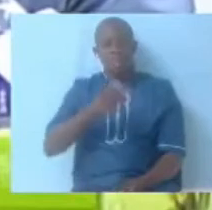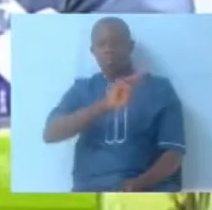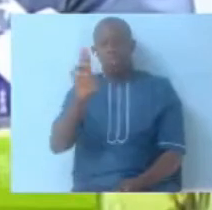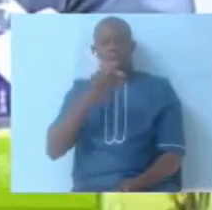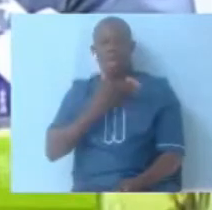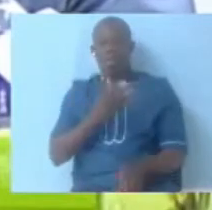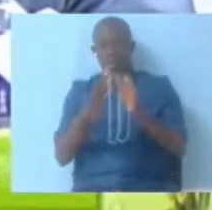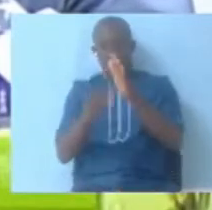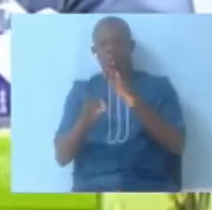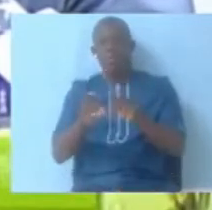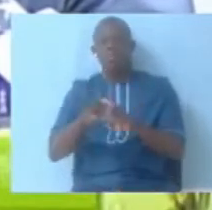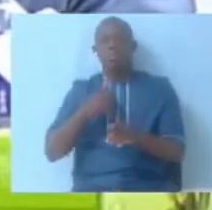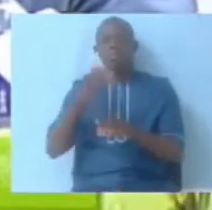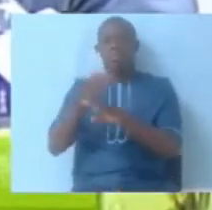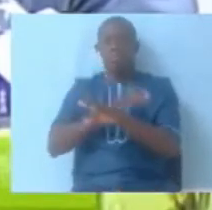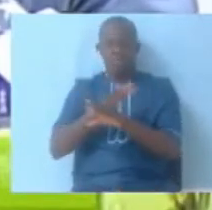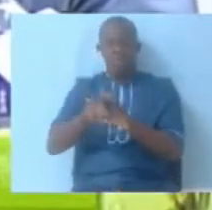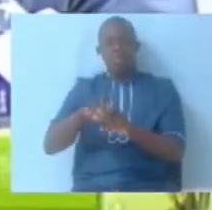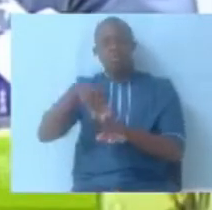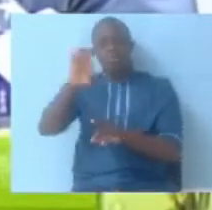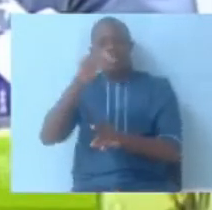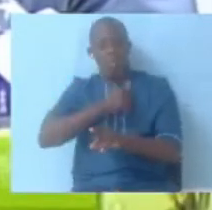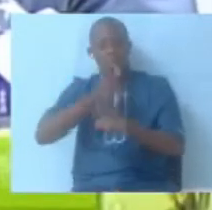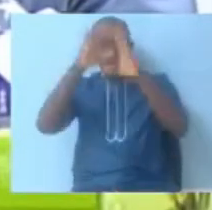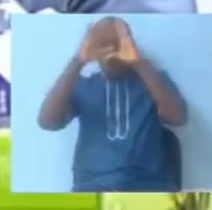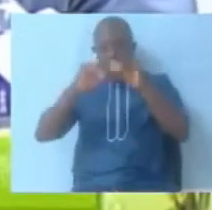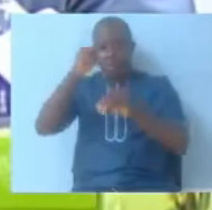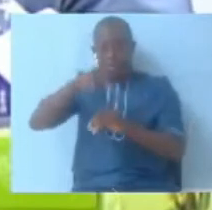because after the change of government in